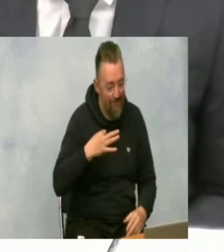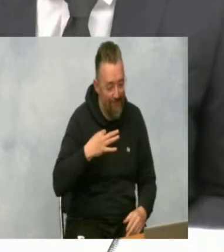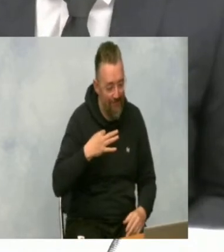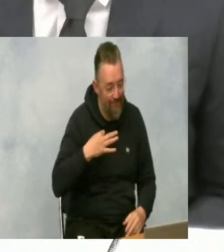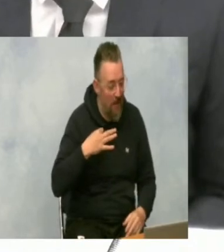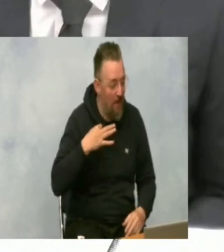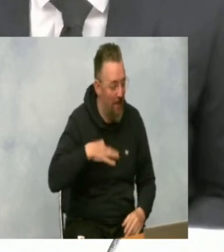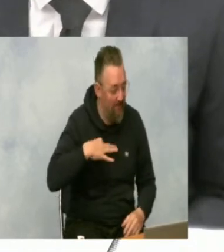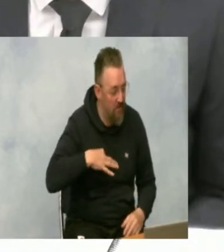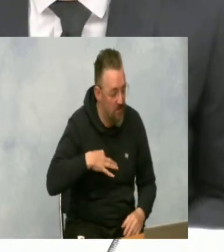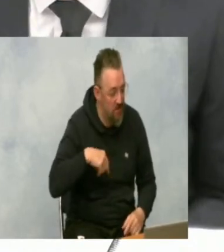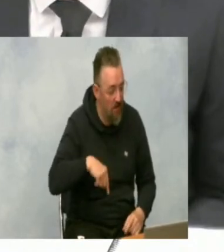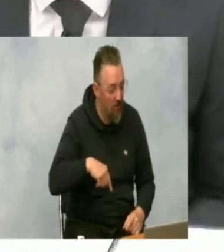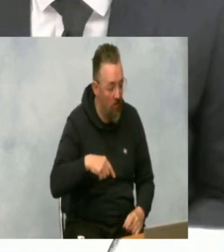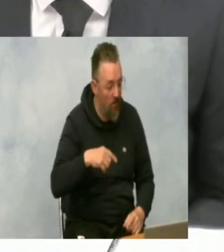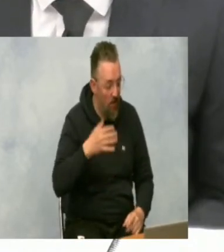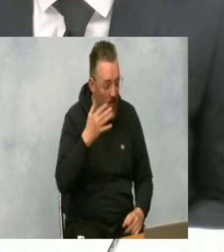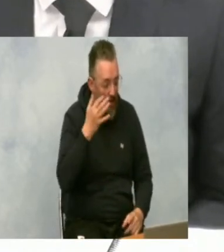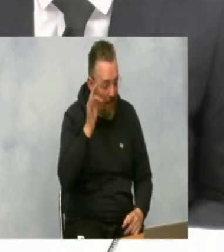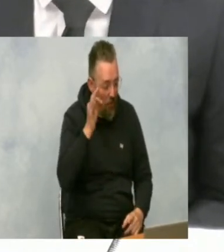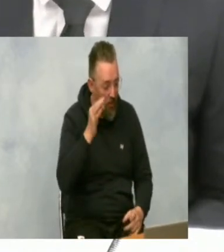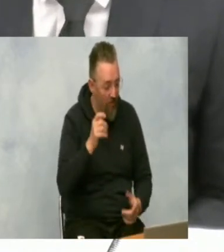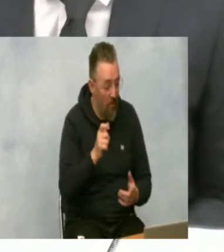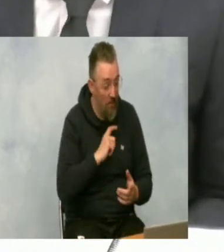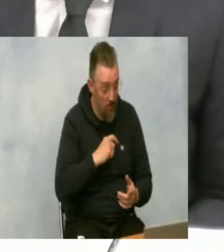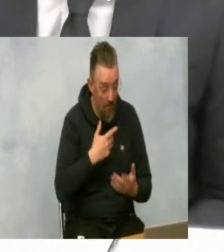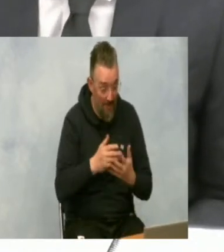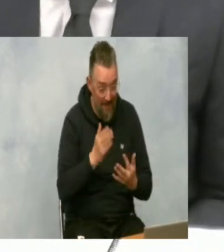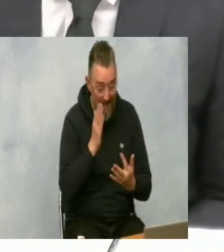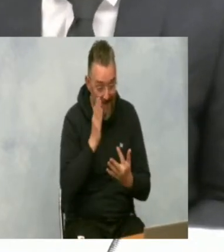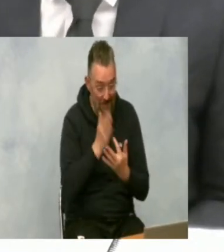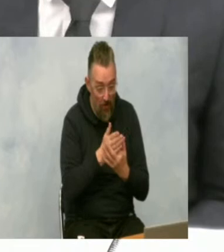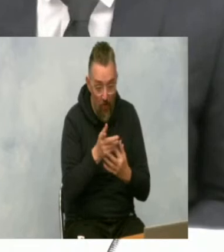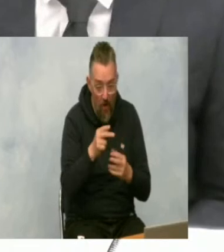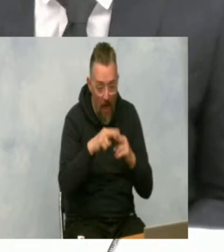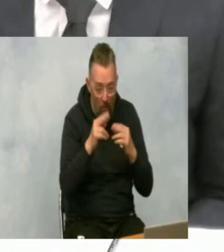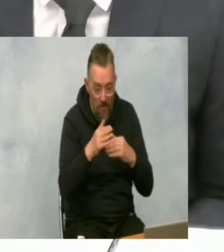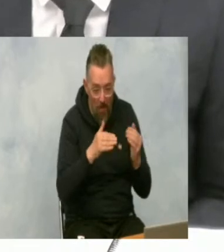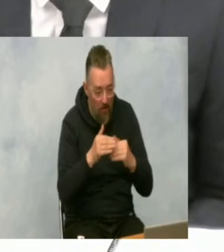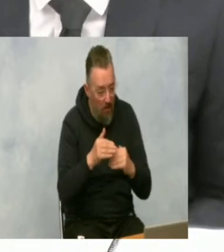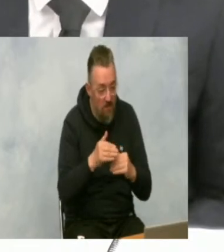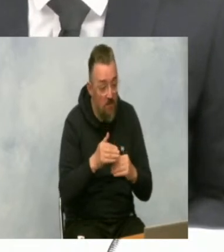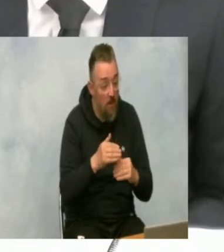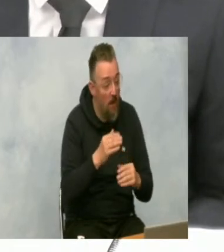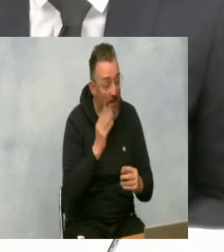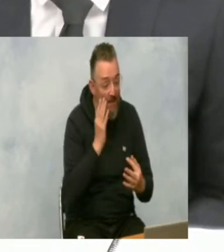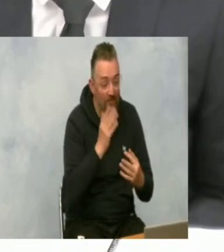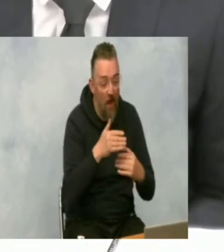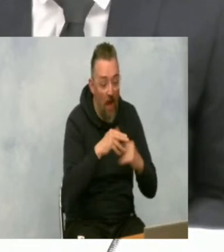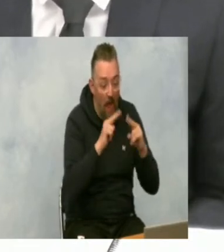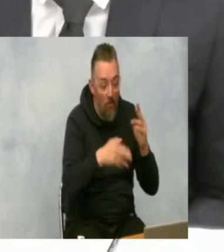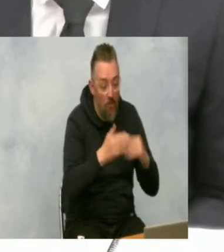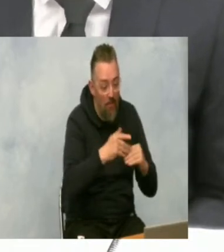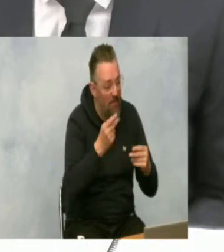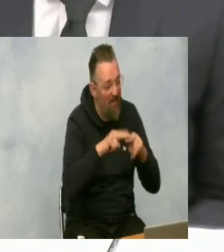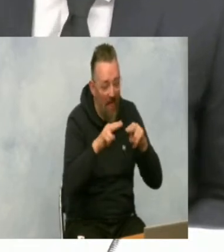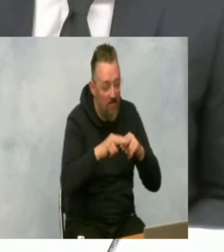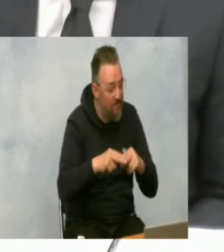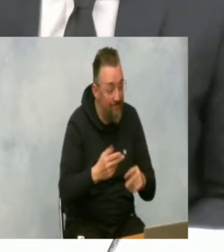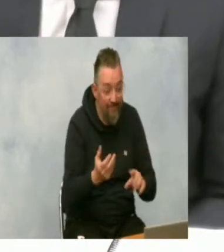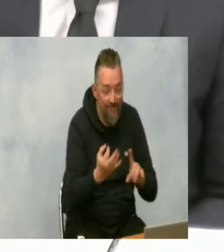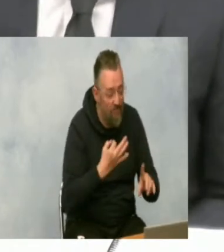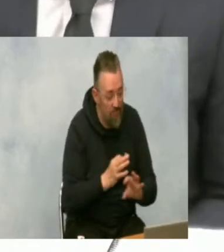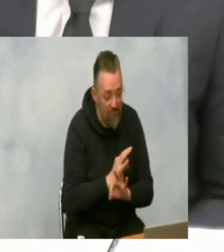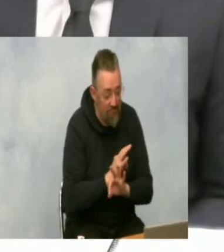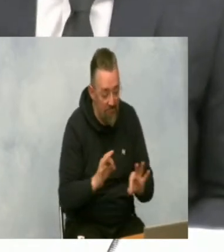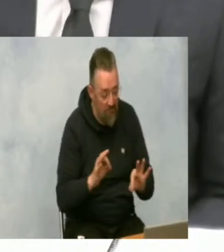market, as we did direct market house builders, etc., and got very little interest in it because of the size and scale of the site. And the